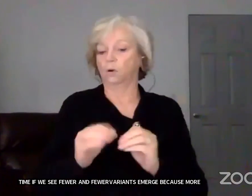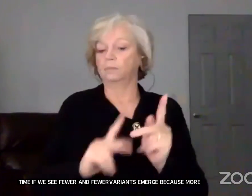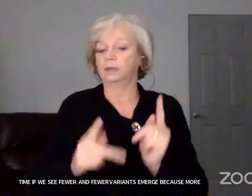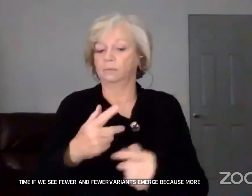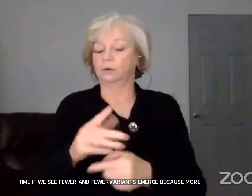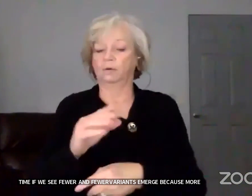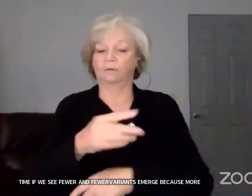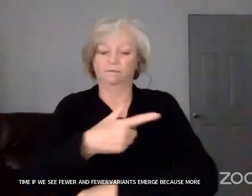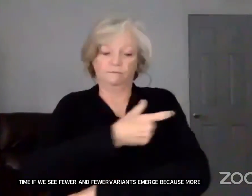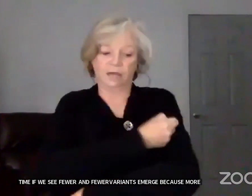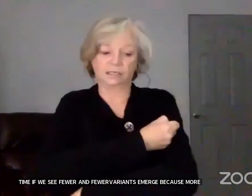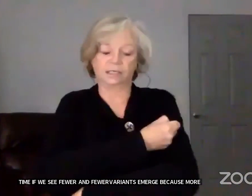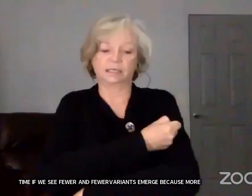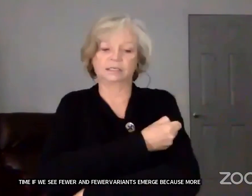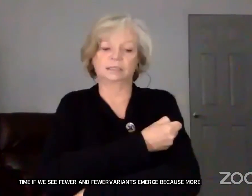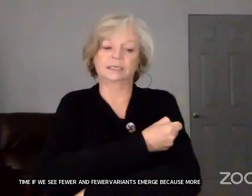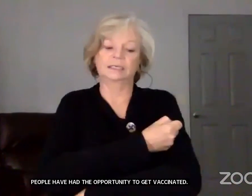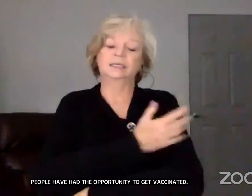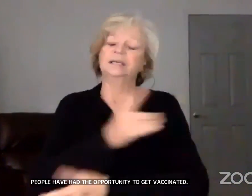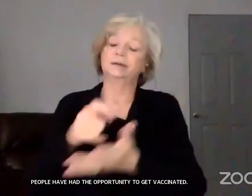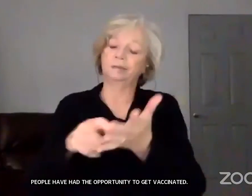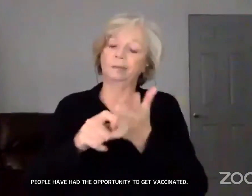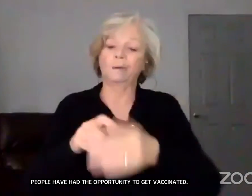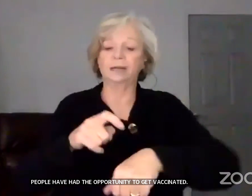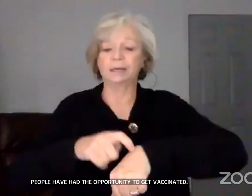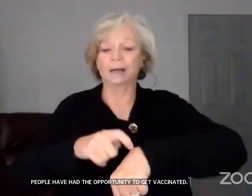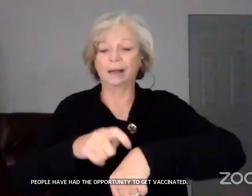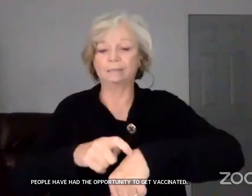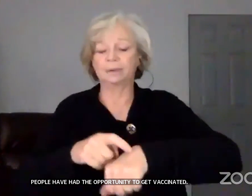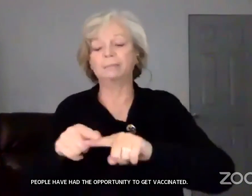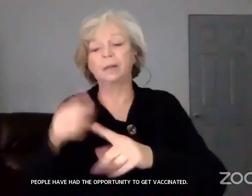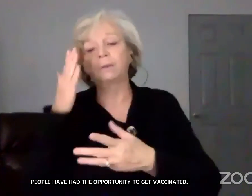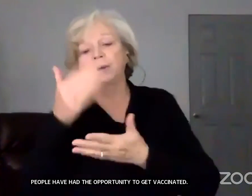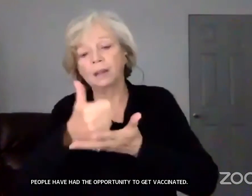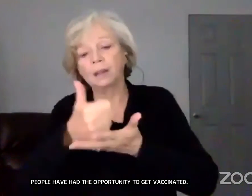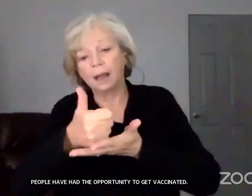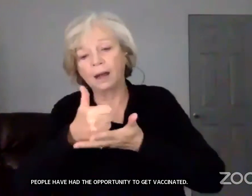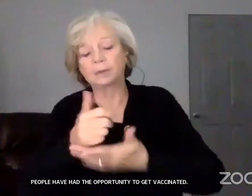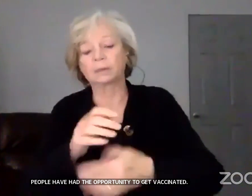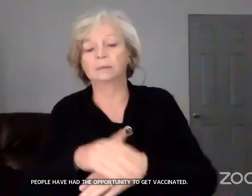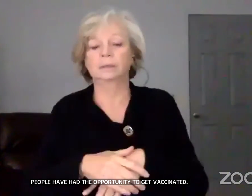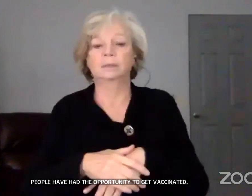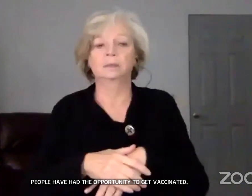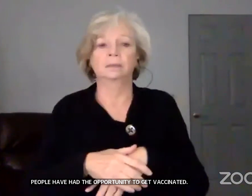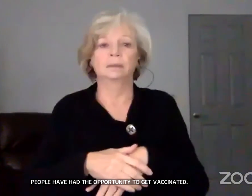that's could take a while, but eventually, hopefully, that'll help. So